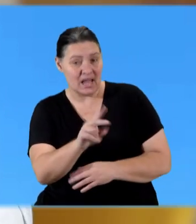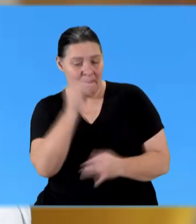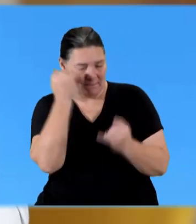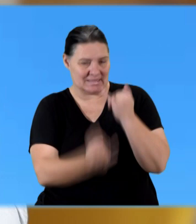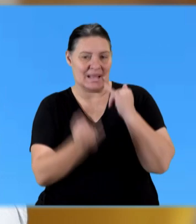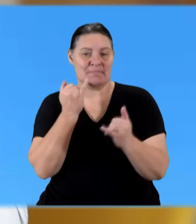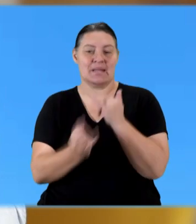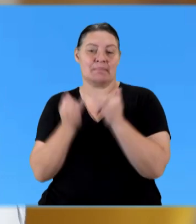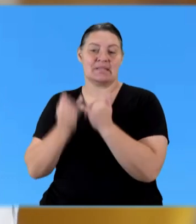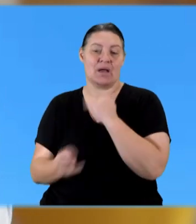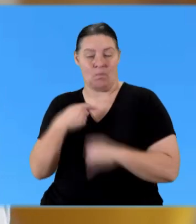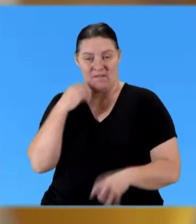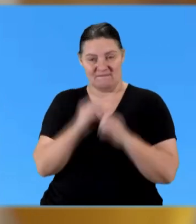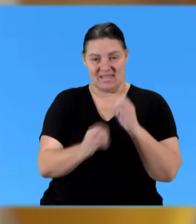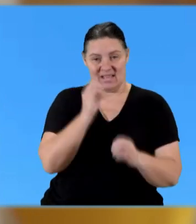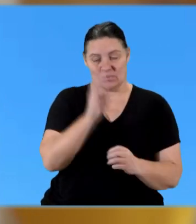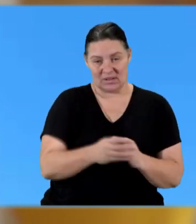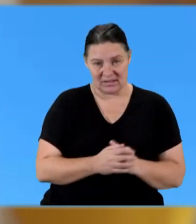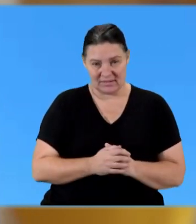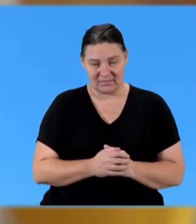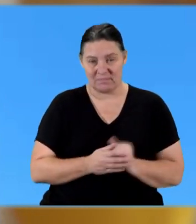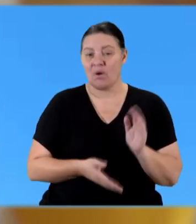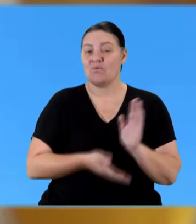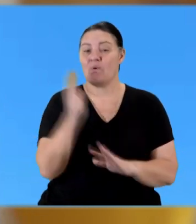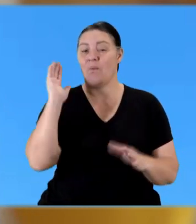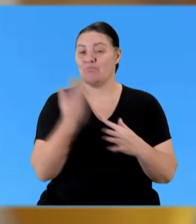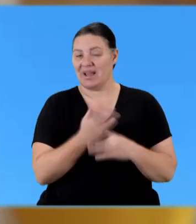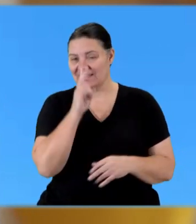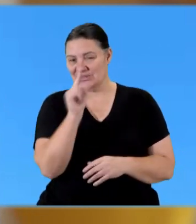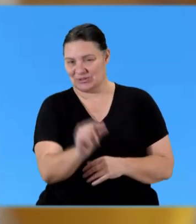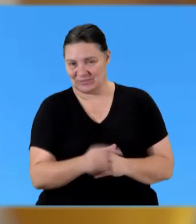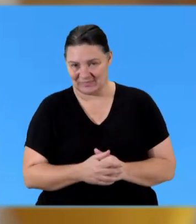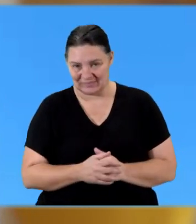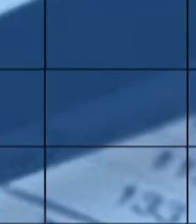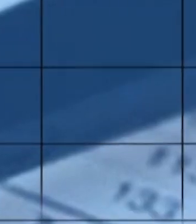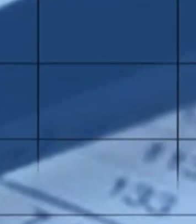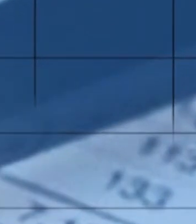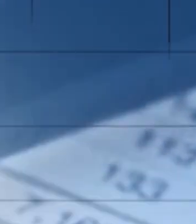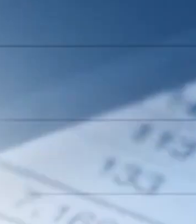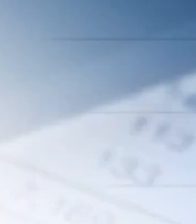these kinds of errors and we are going to correct them. We will go for an ad break. See you shortly.